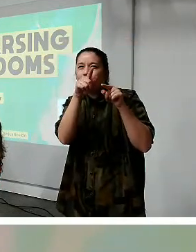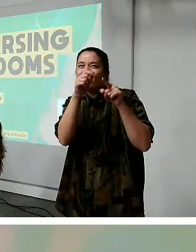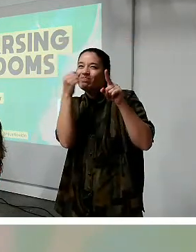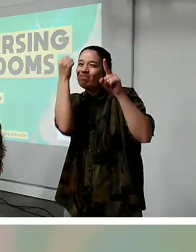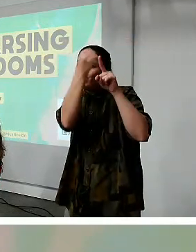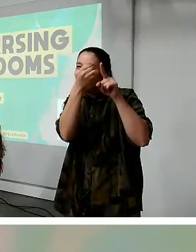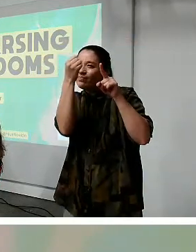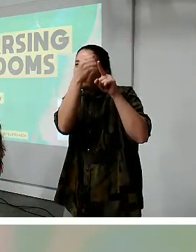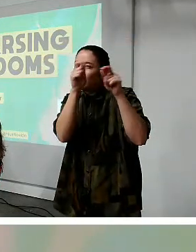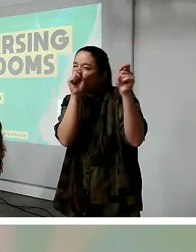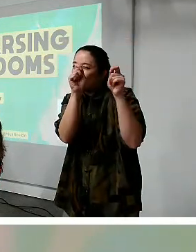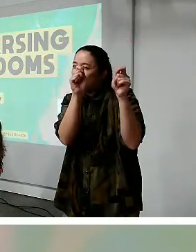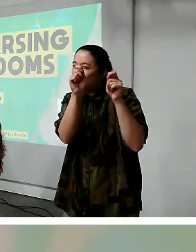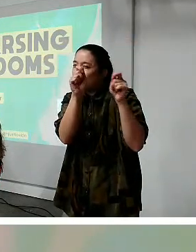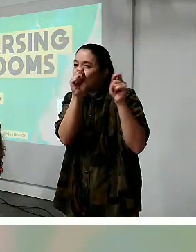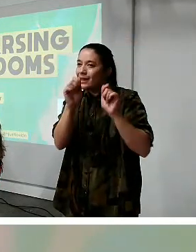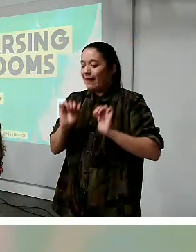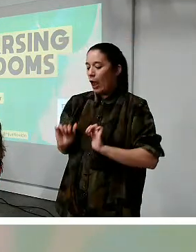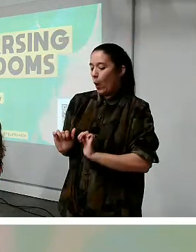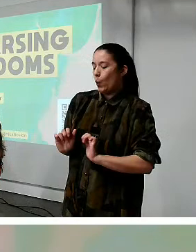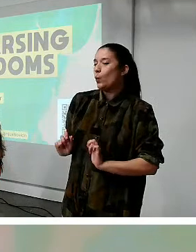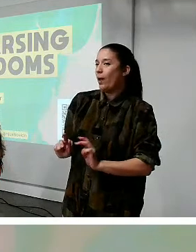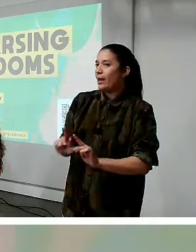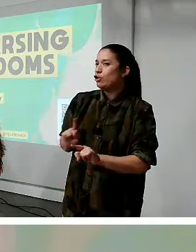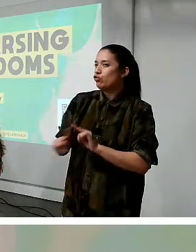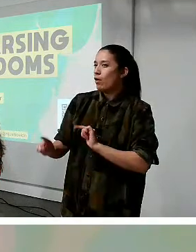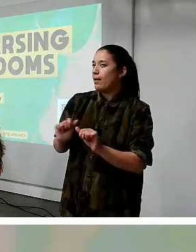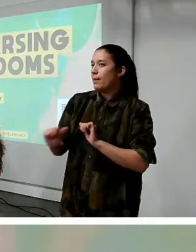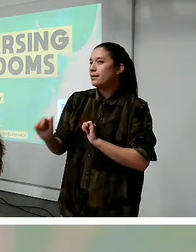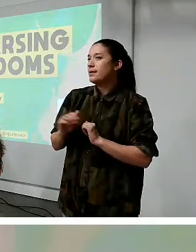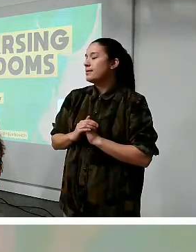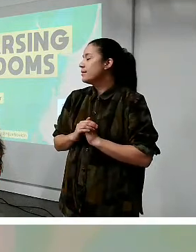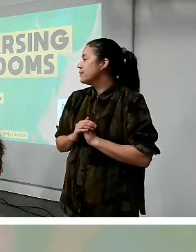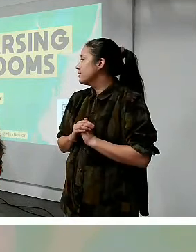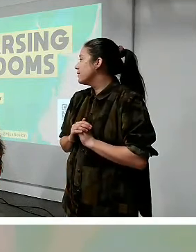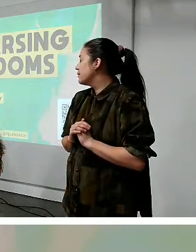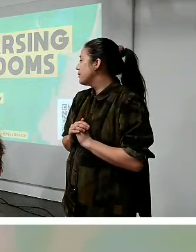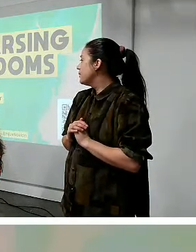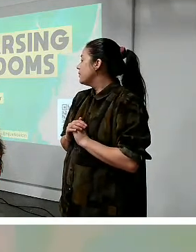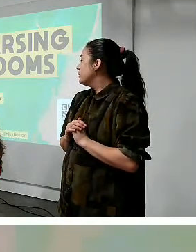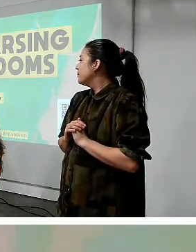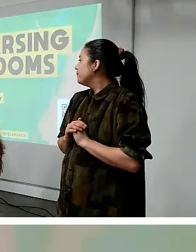And I feel that, I mean, of course there are these things that are very kind of